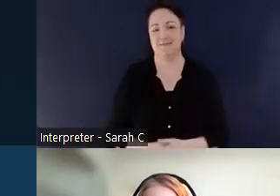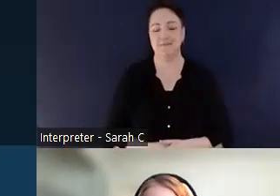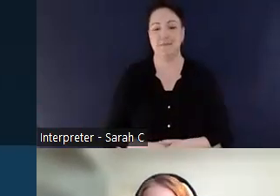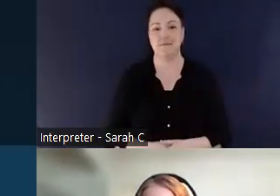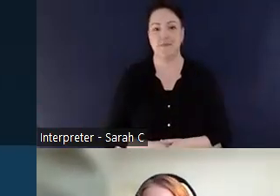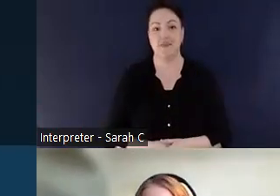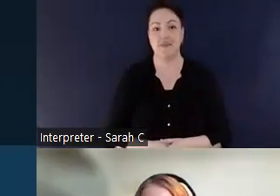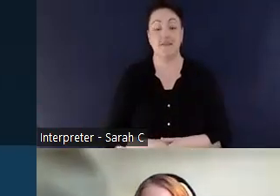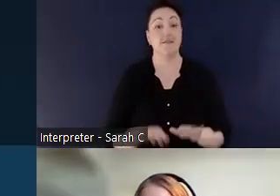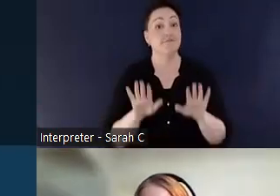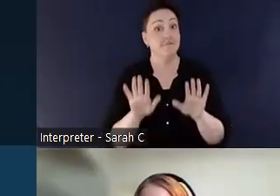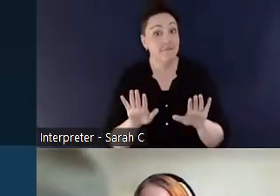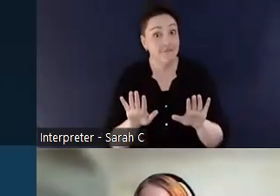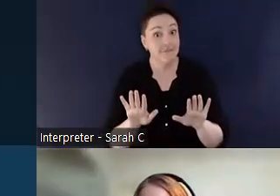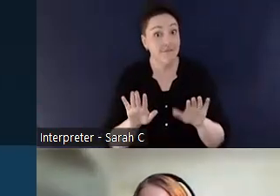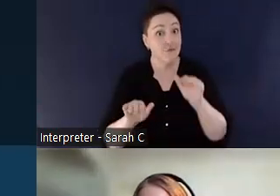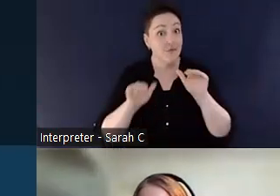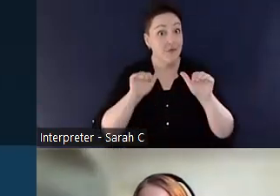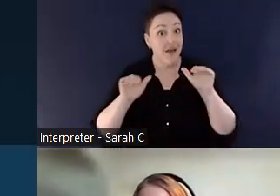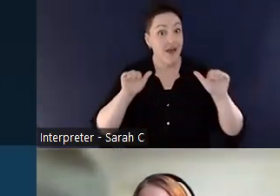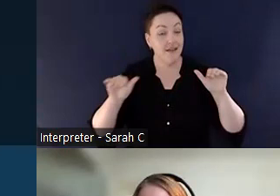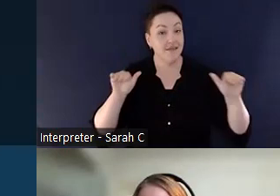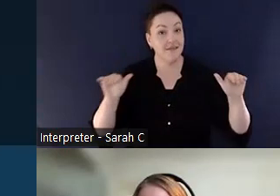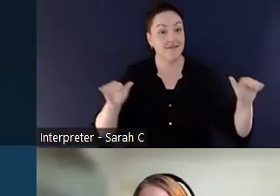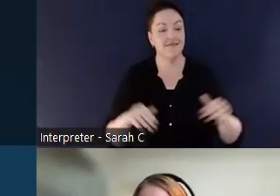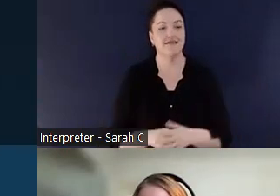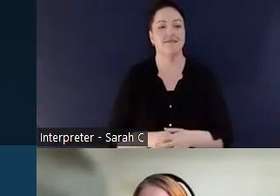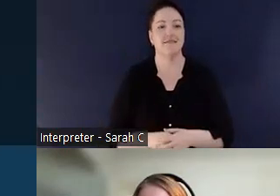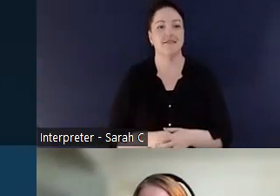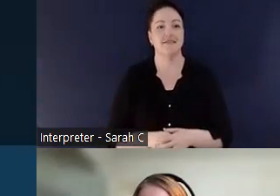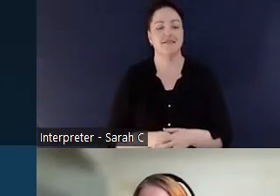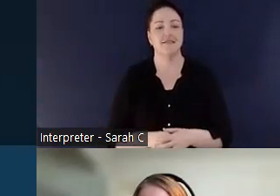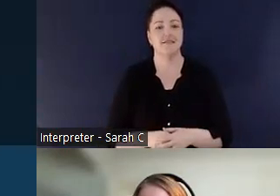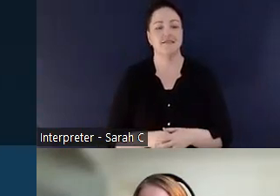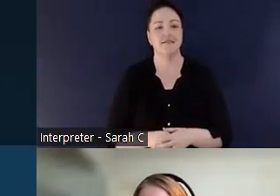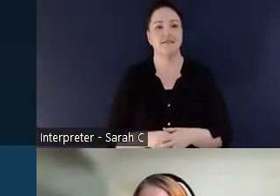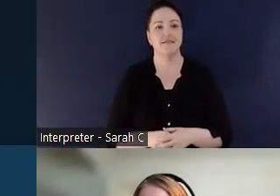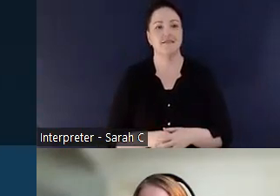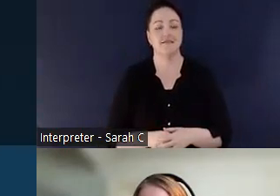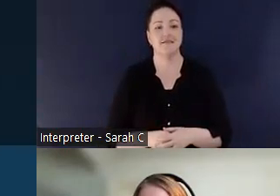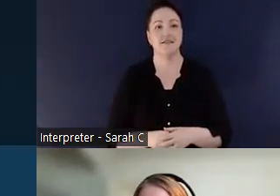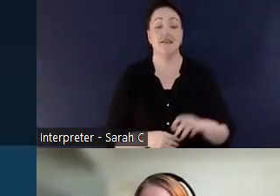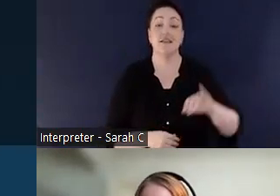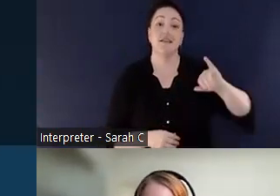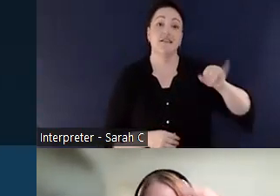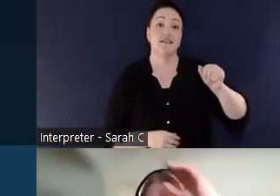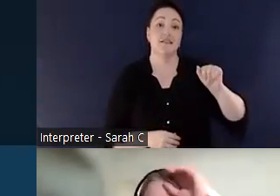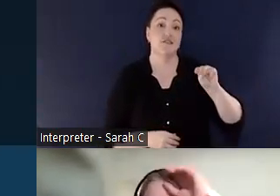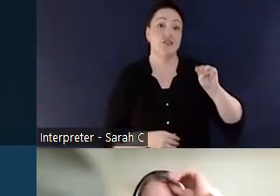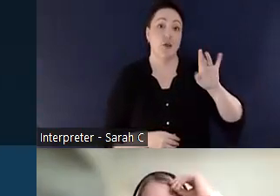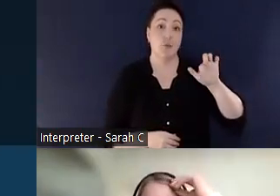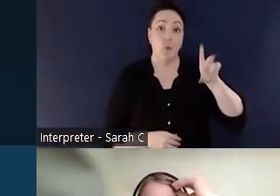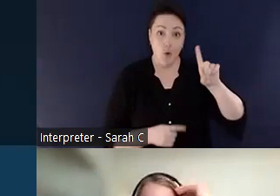Oh, and just as a reminder, we will be collecting like the notes from this Q&A